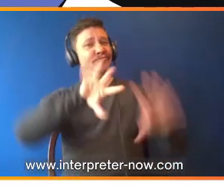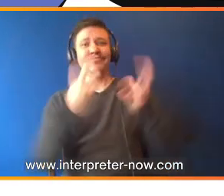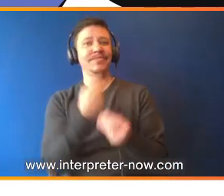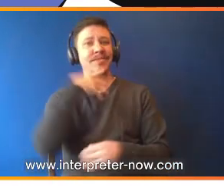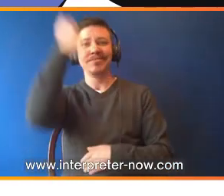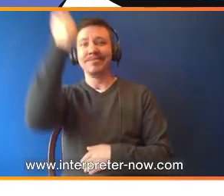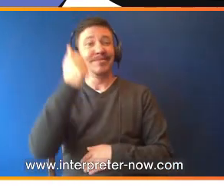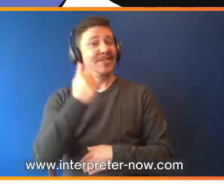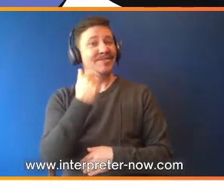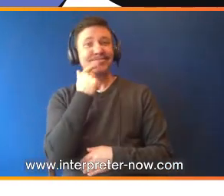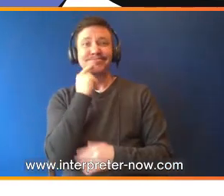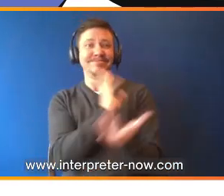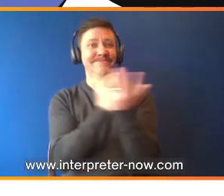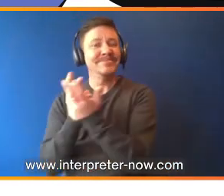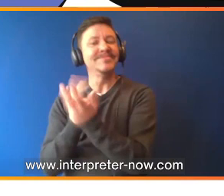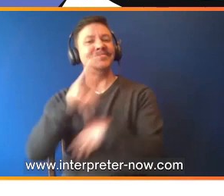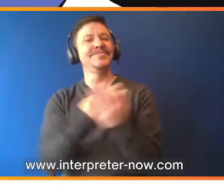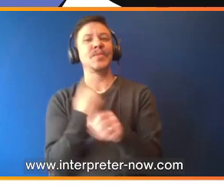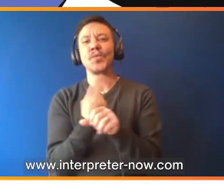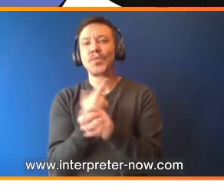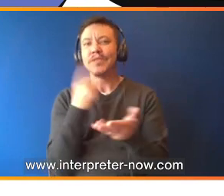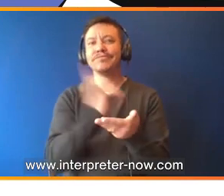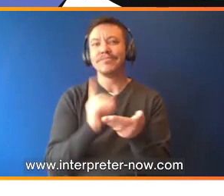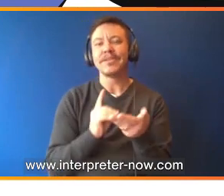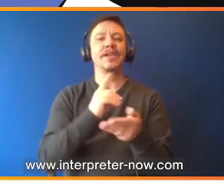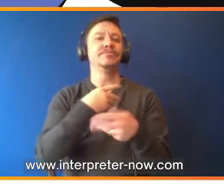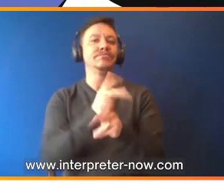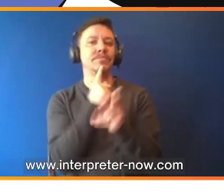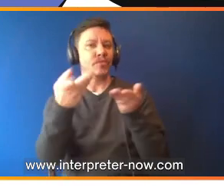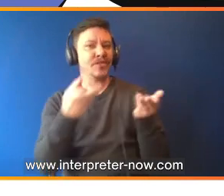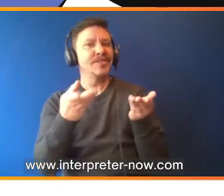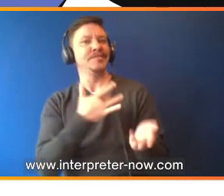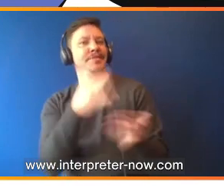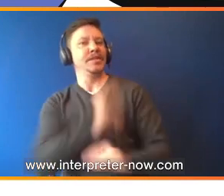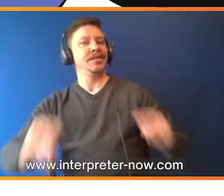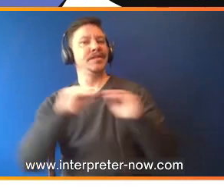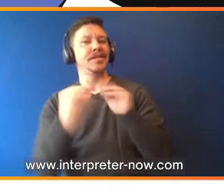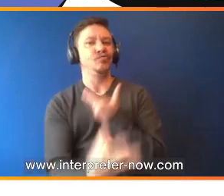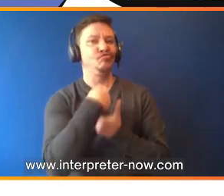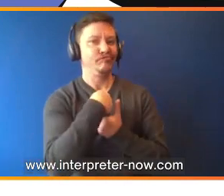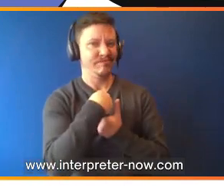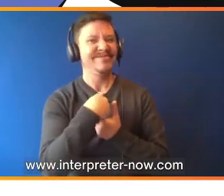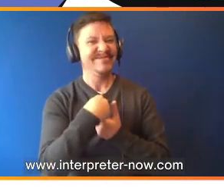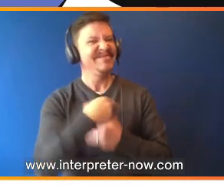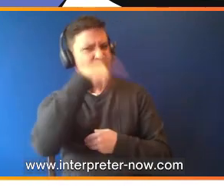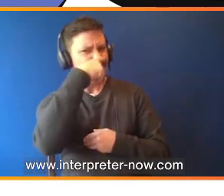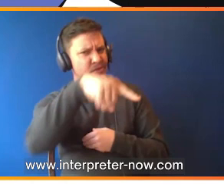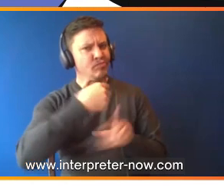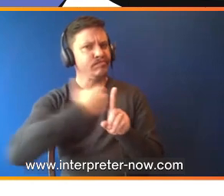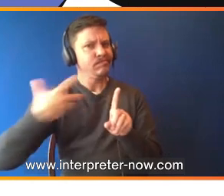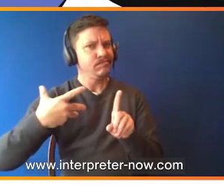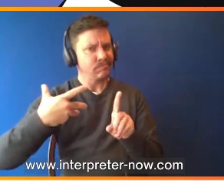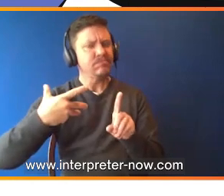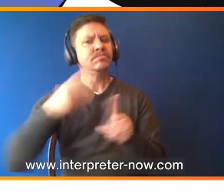and design products and services that were more inclusive and used. Maybe you could share a little bit about how we go